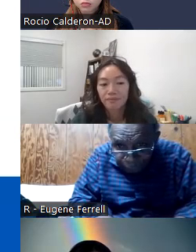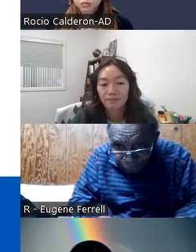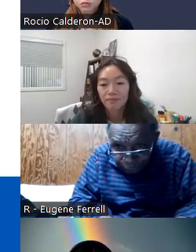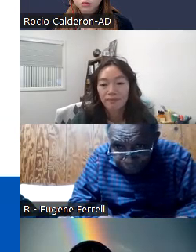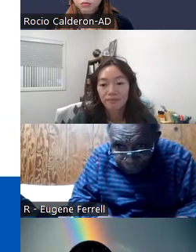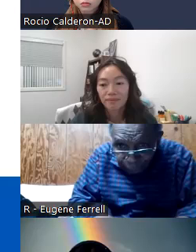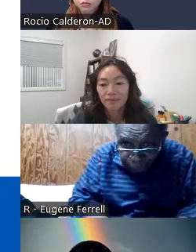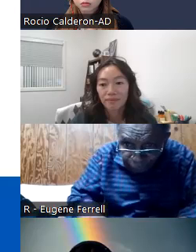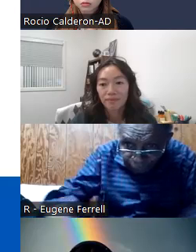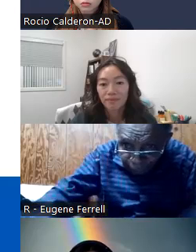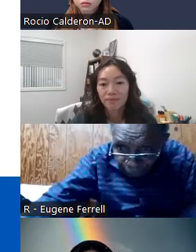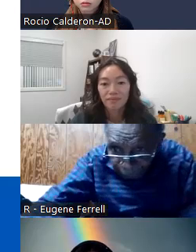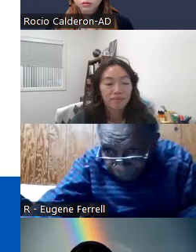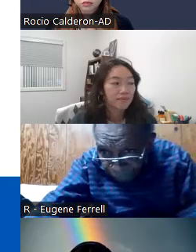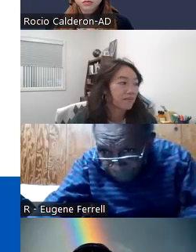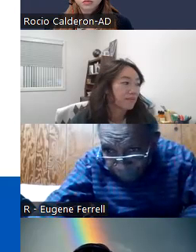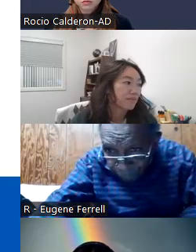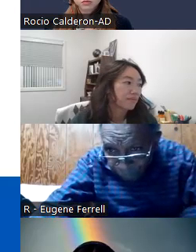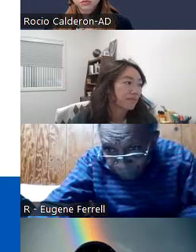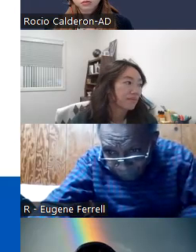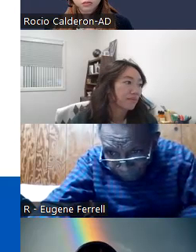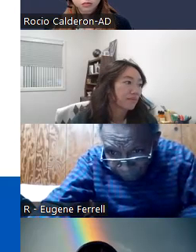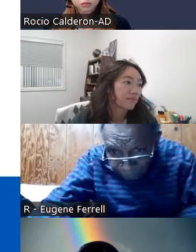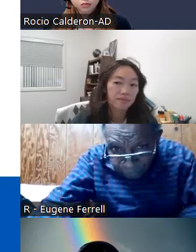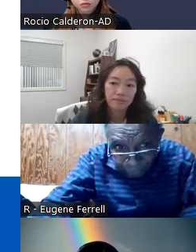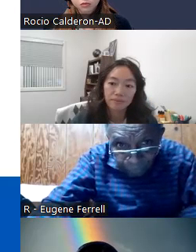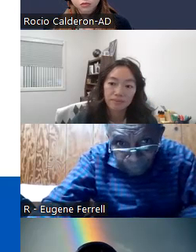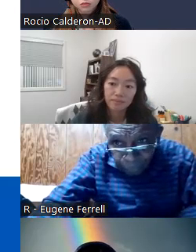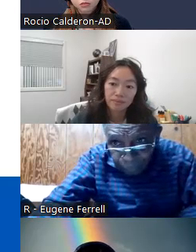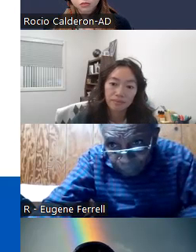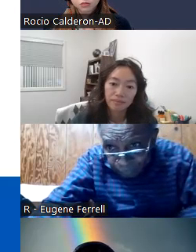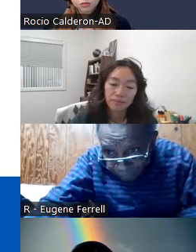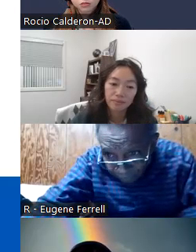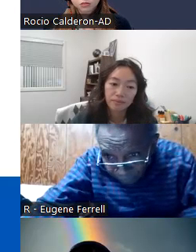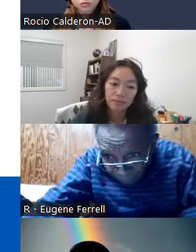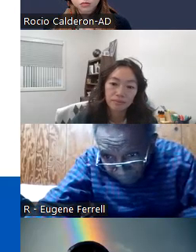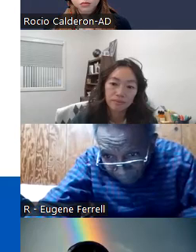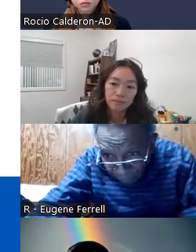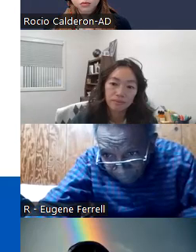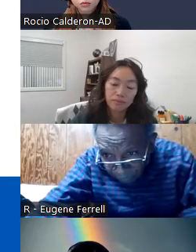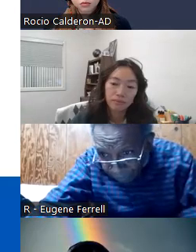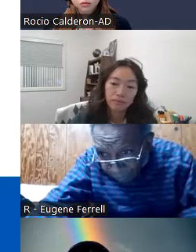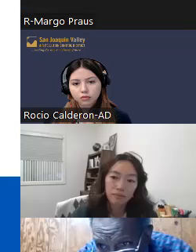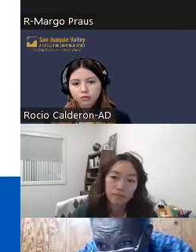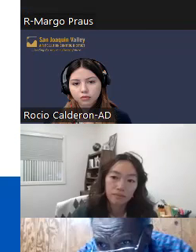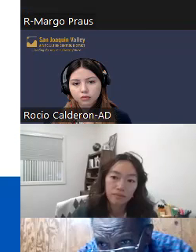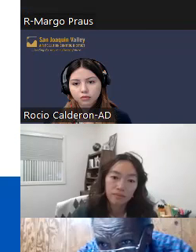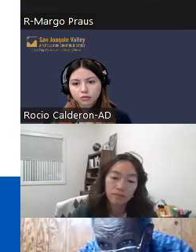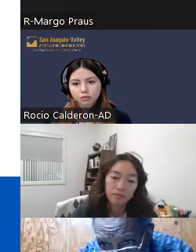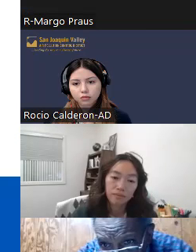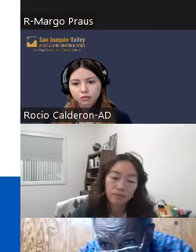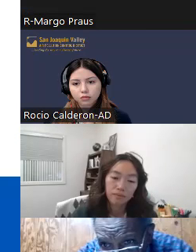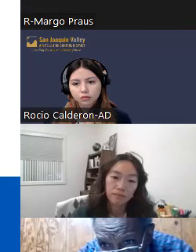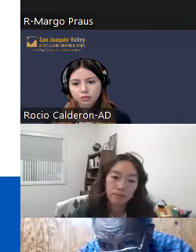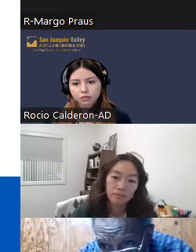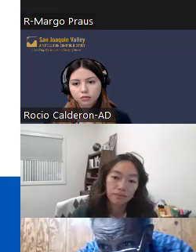year, January 3rd at 5 p.m. If you have subcommittees, you'll see each other in those. And then, as always, if you have